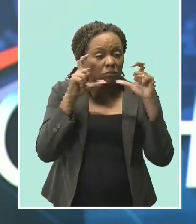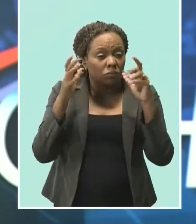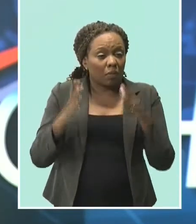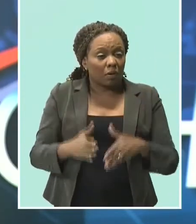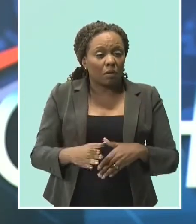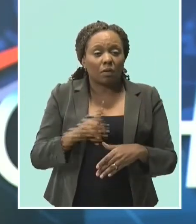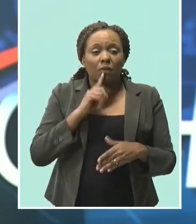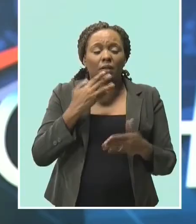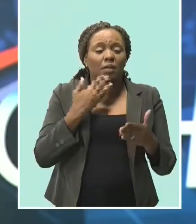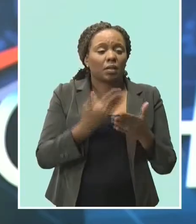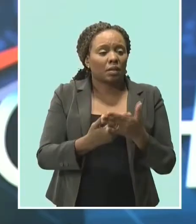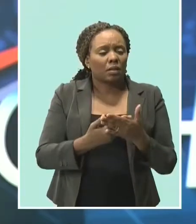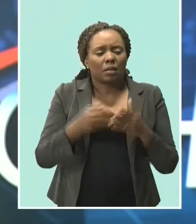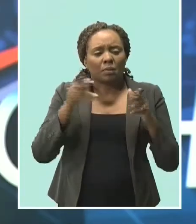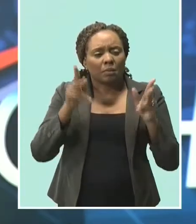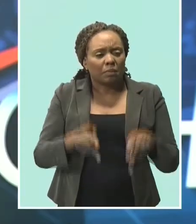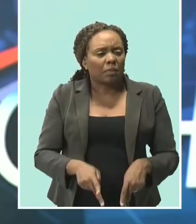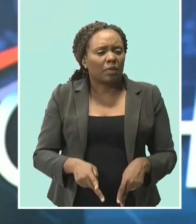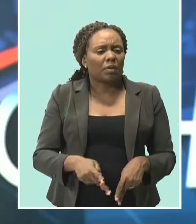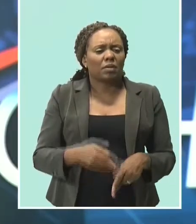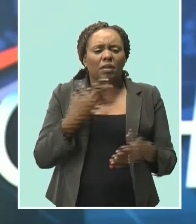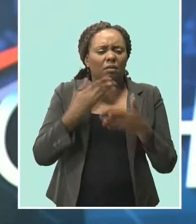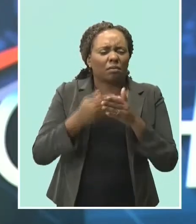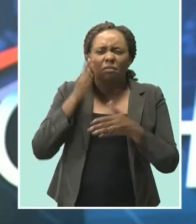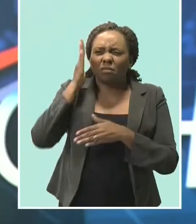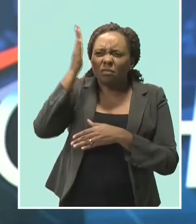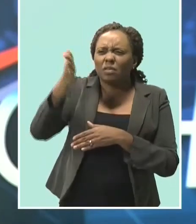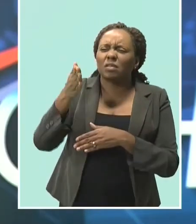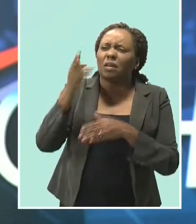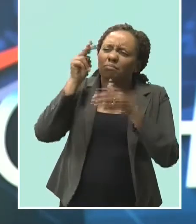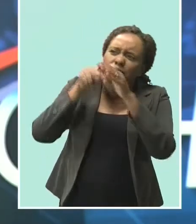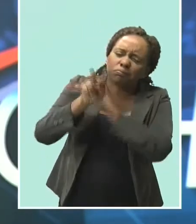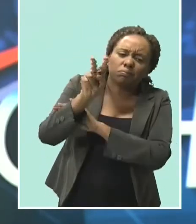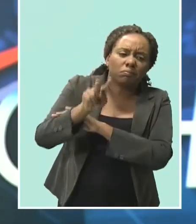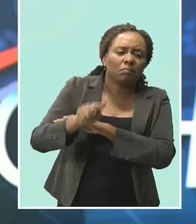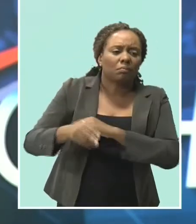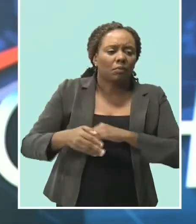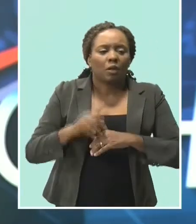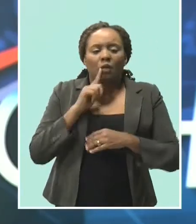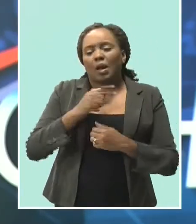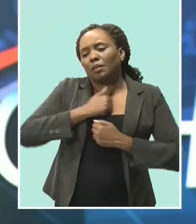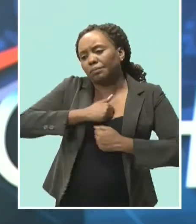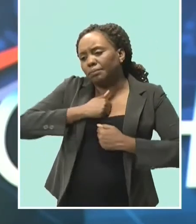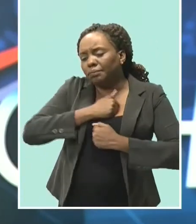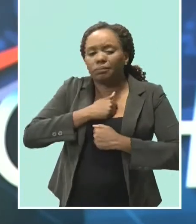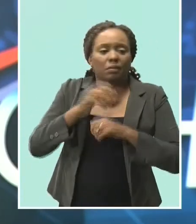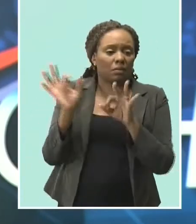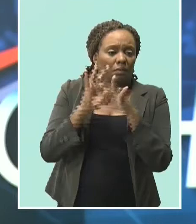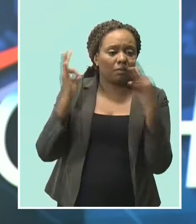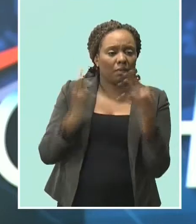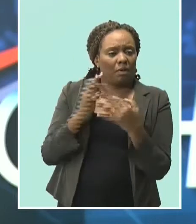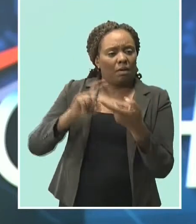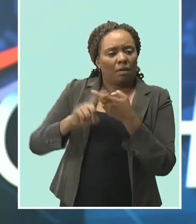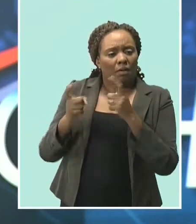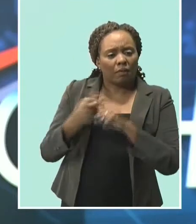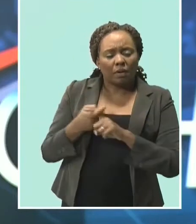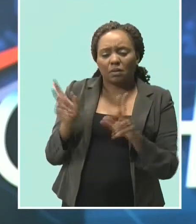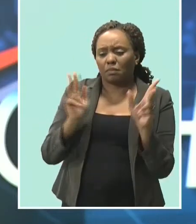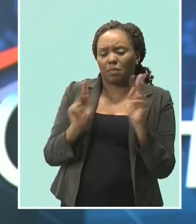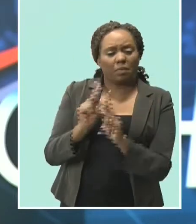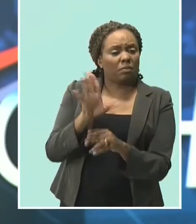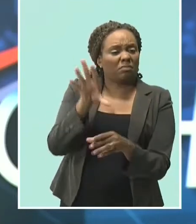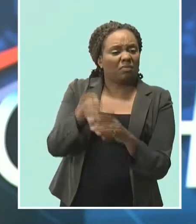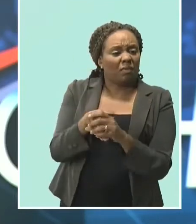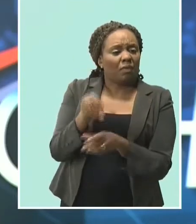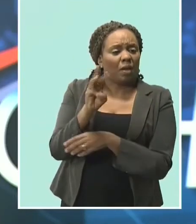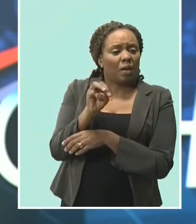job, but was of good character with a promising future ahead of him. And she has extended condolences to his family, friends, and colleagues